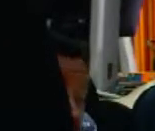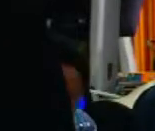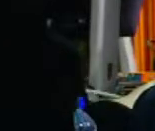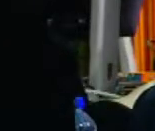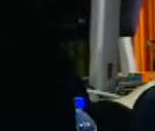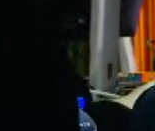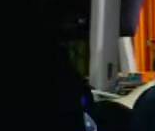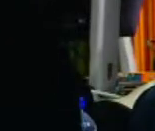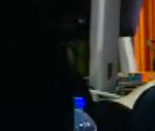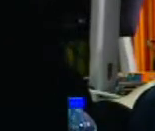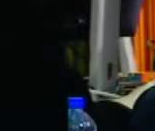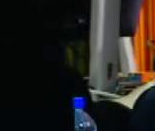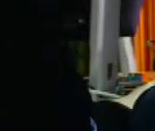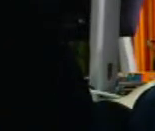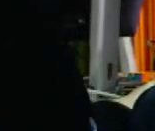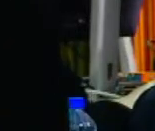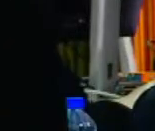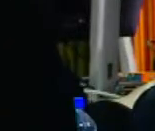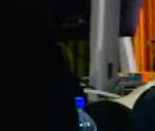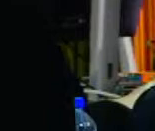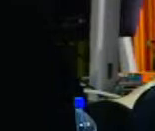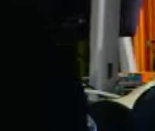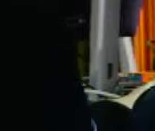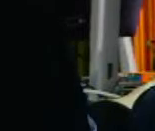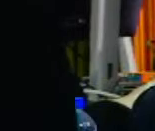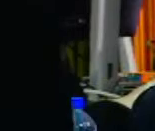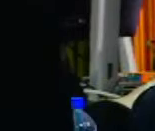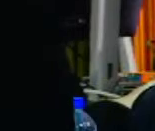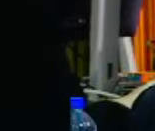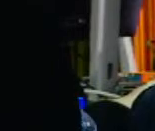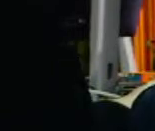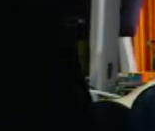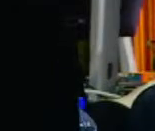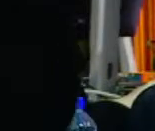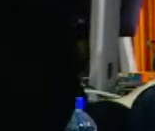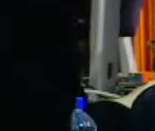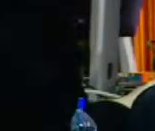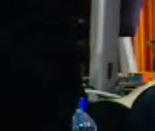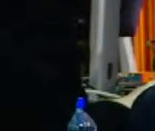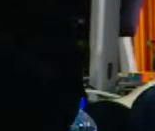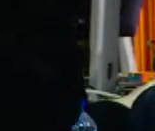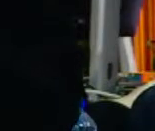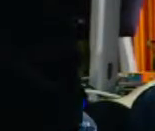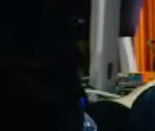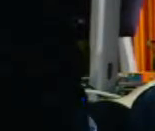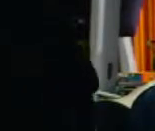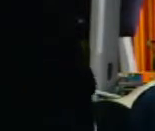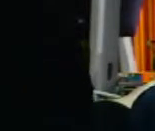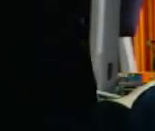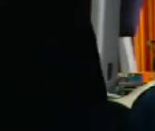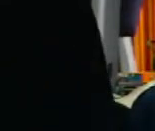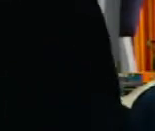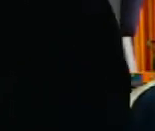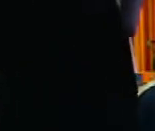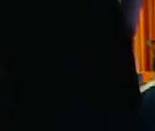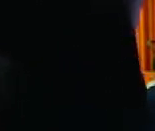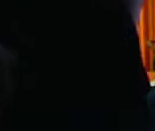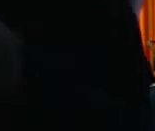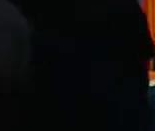maneno. So you go back and campaign, go do your things, and you wait. And on the 3 days before the